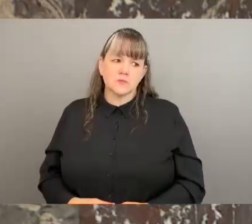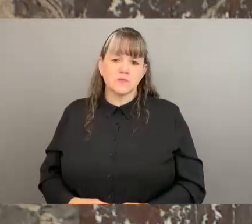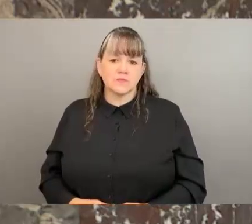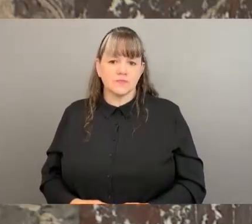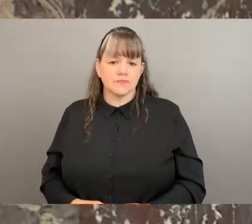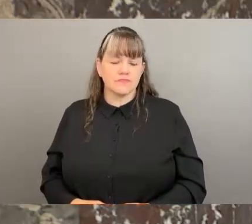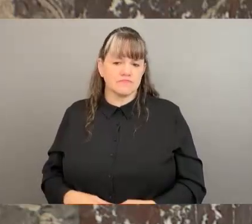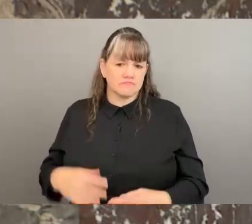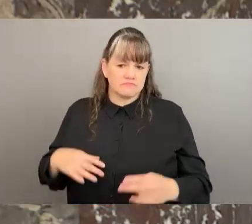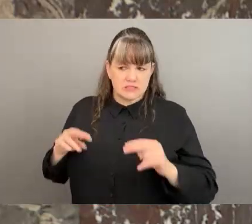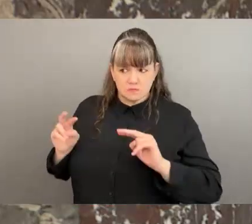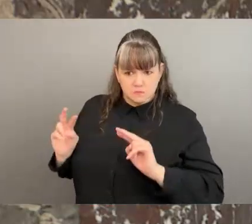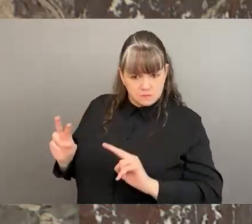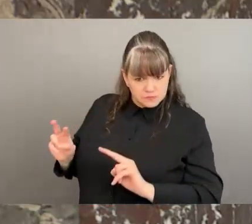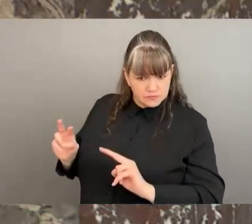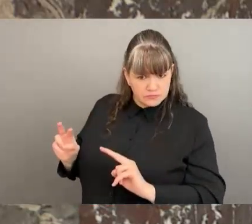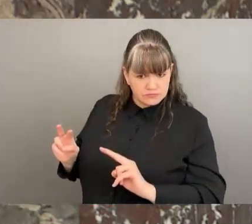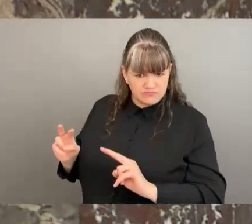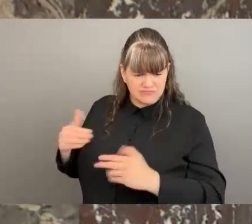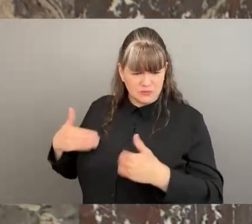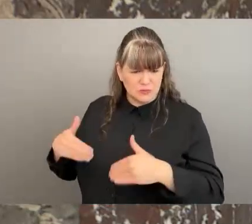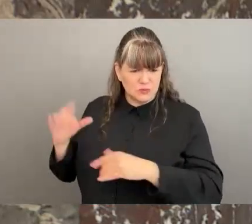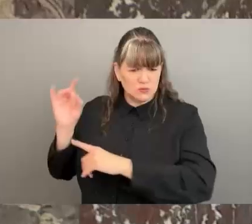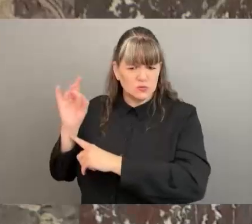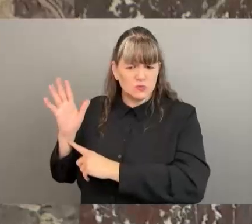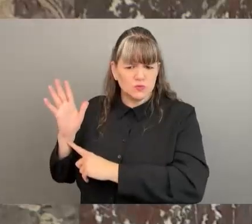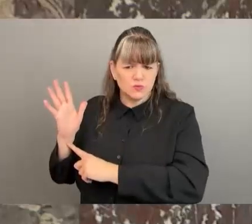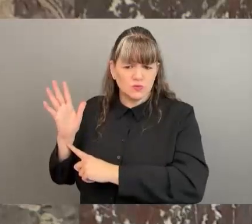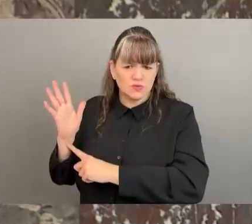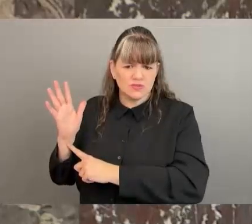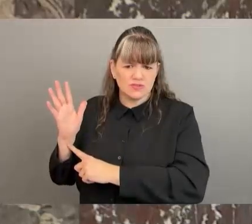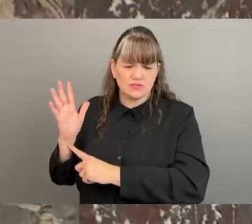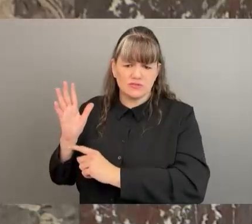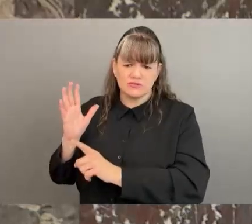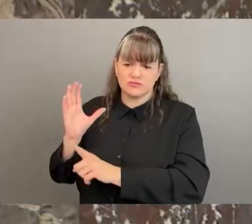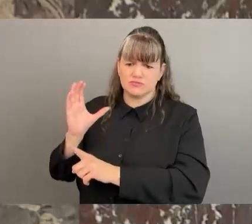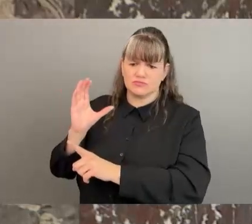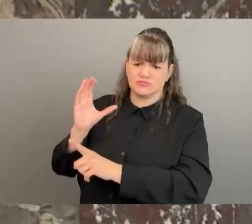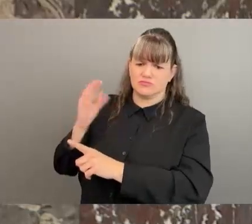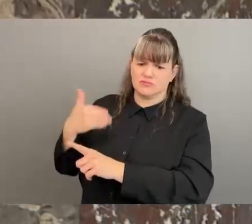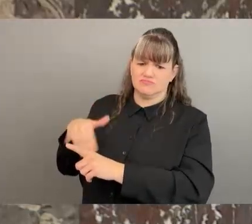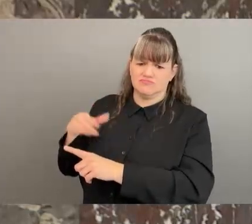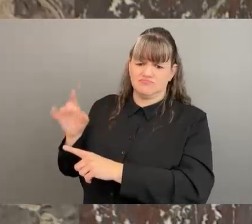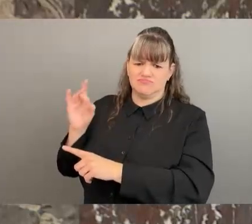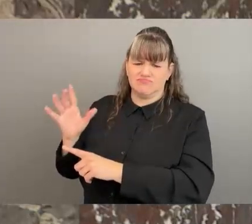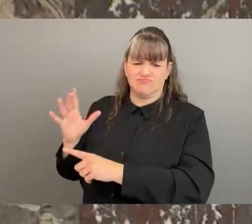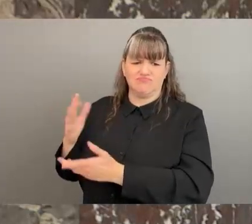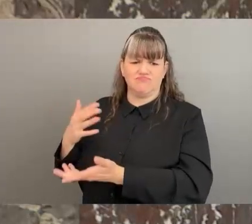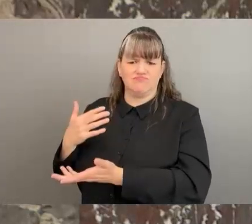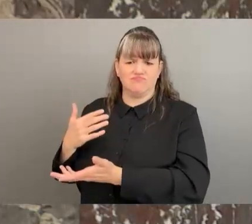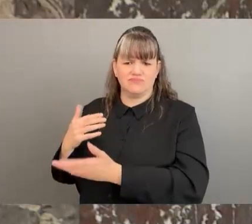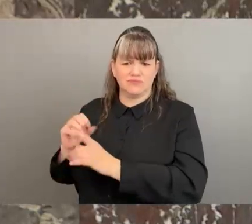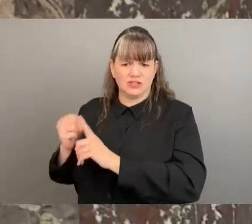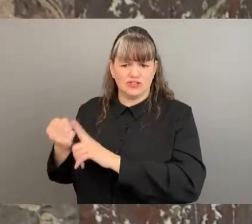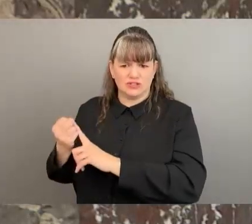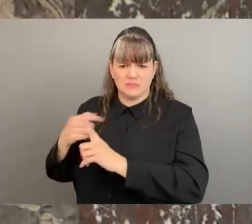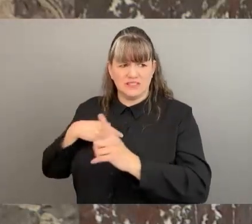British Columbians. Visitors who come to British Columbia to feel welcome and safe, but all British Columbians to feel